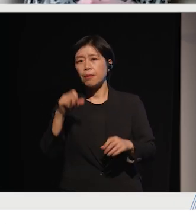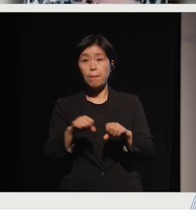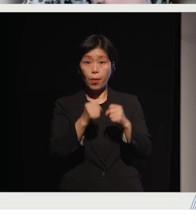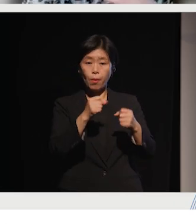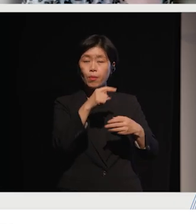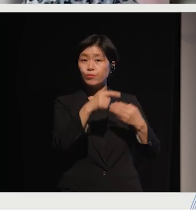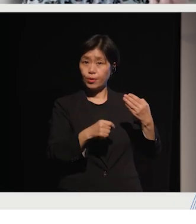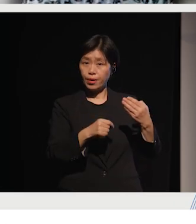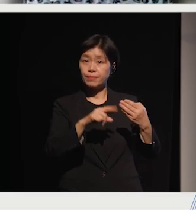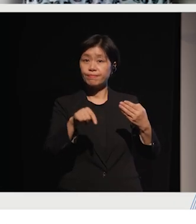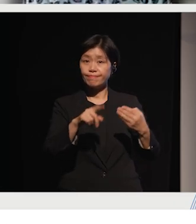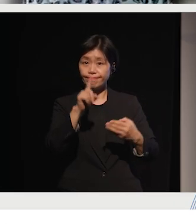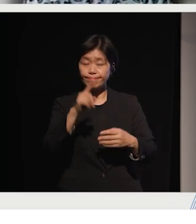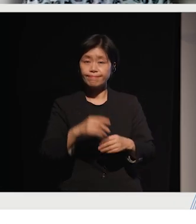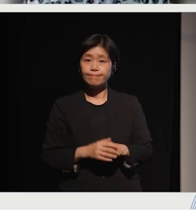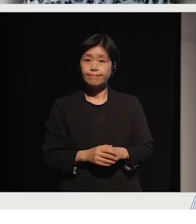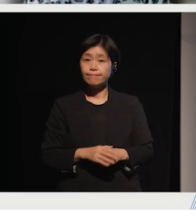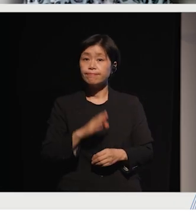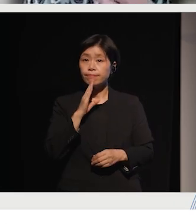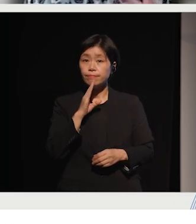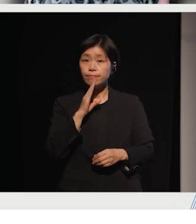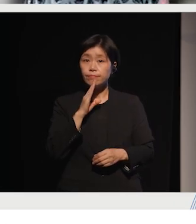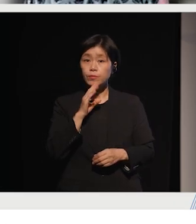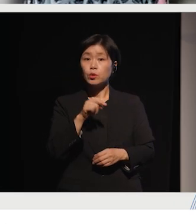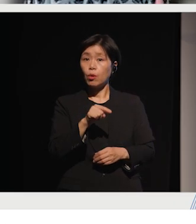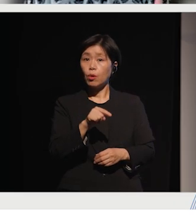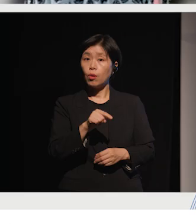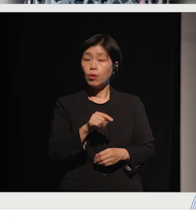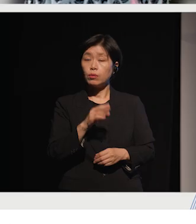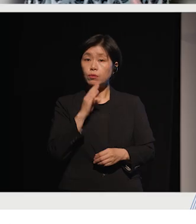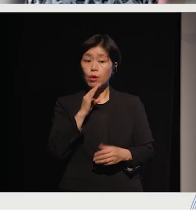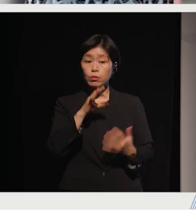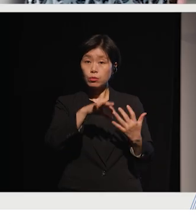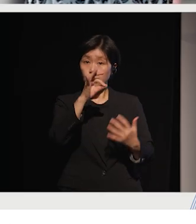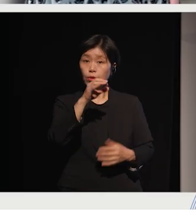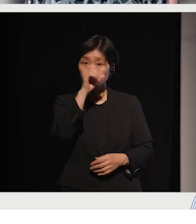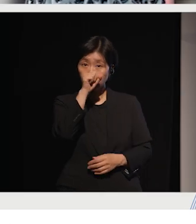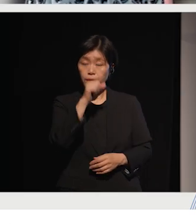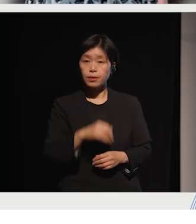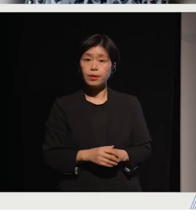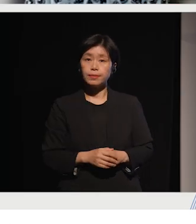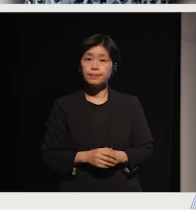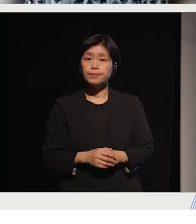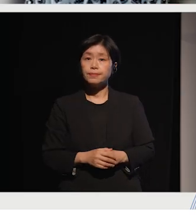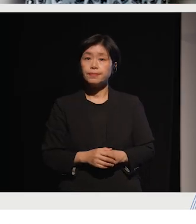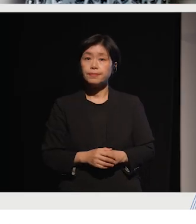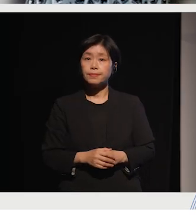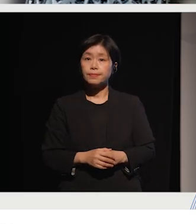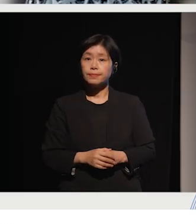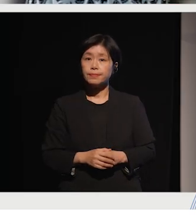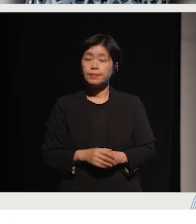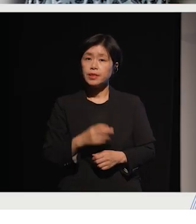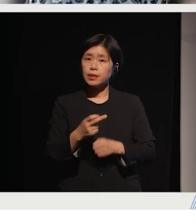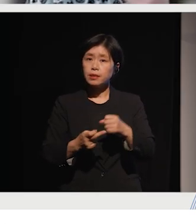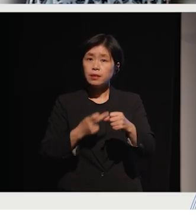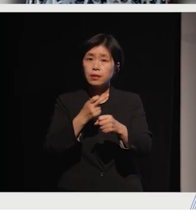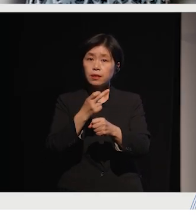again, these are great options. We've been running Morning at the Museum for more than 12 years at this